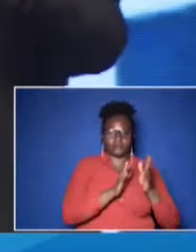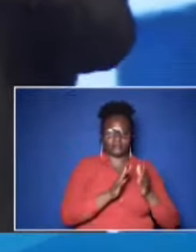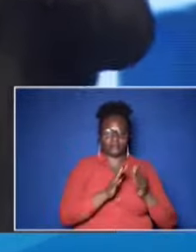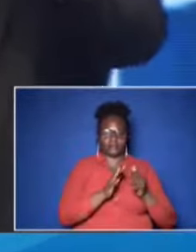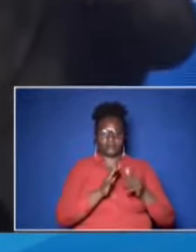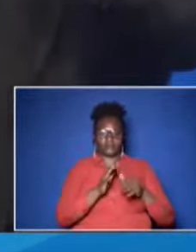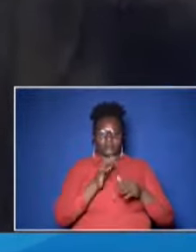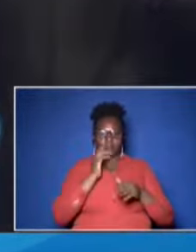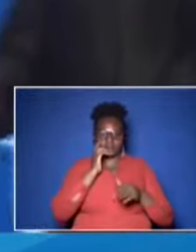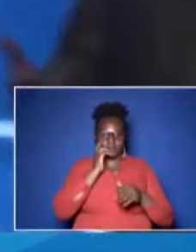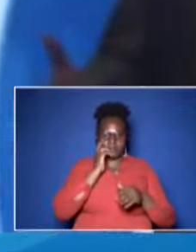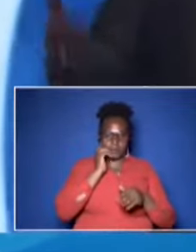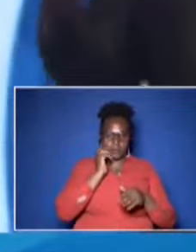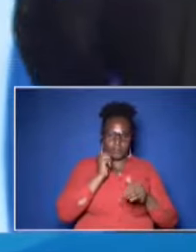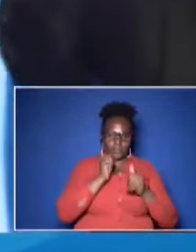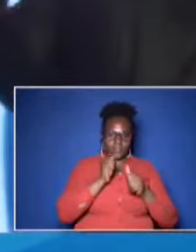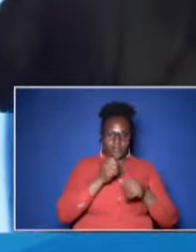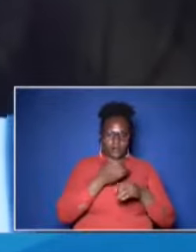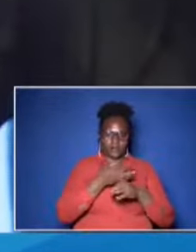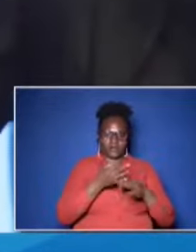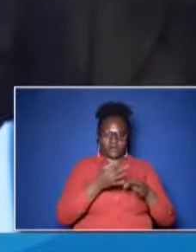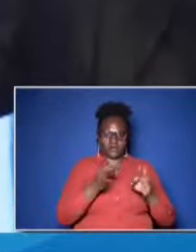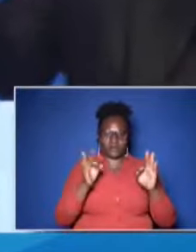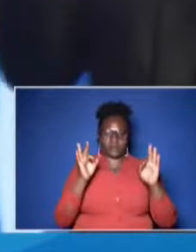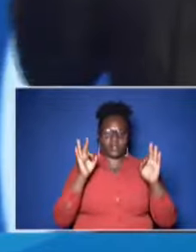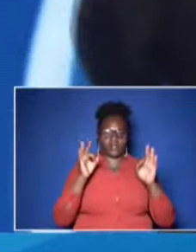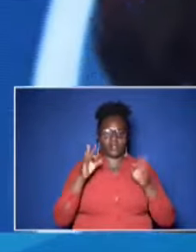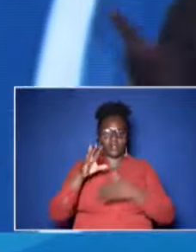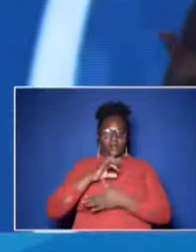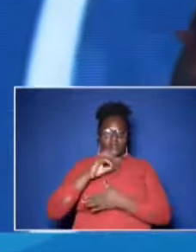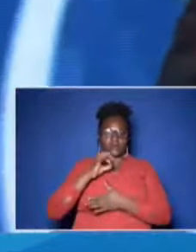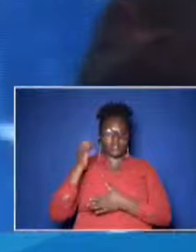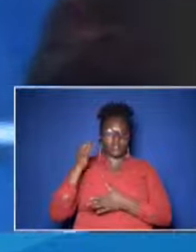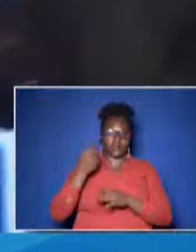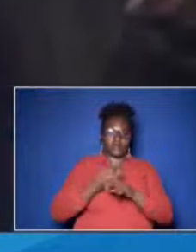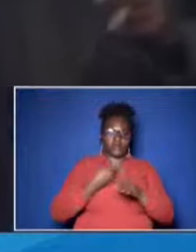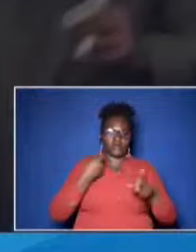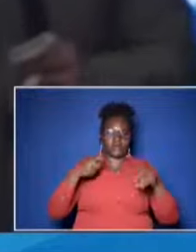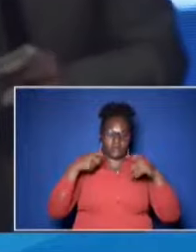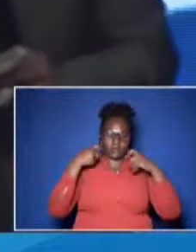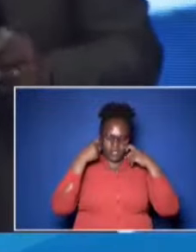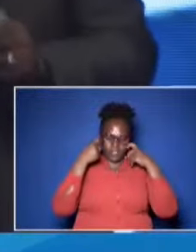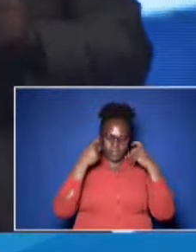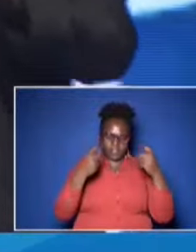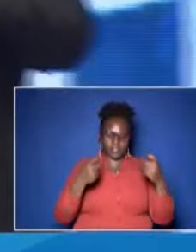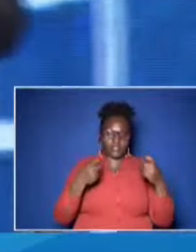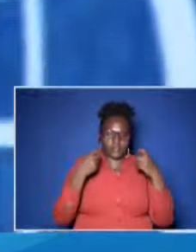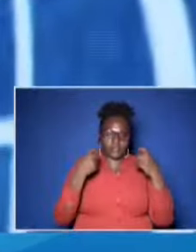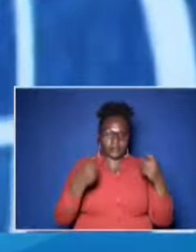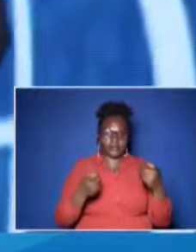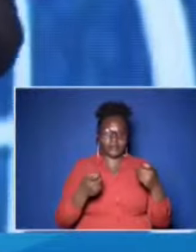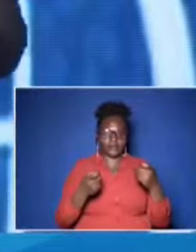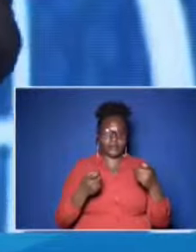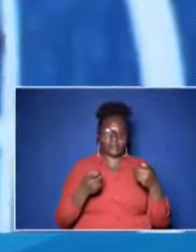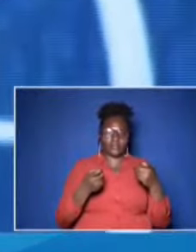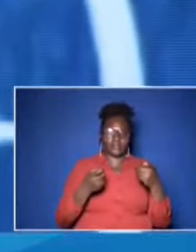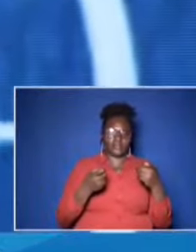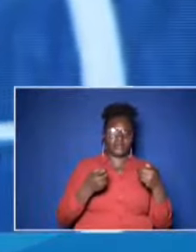fountain that free the soul from sin